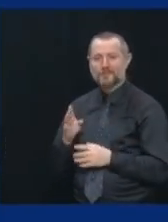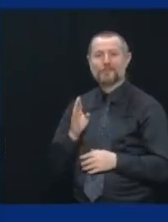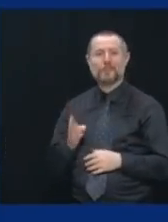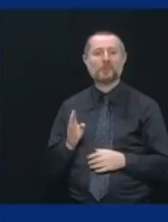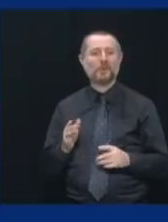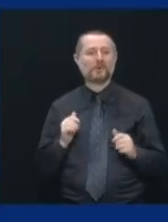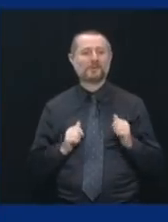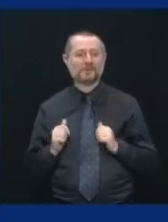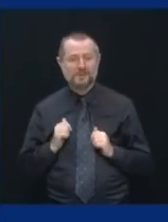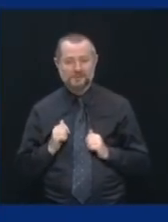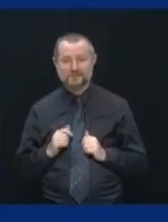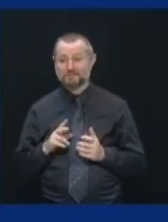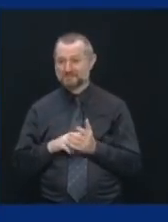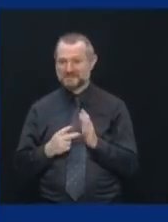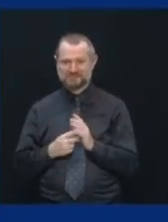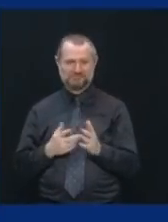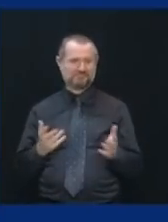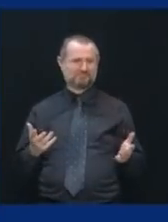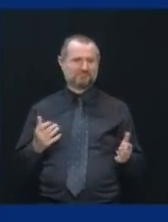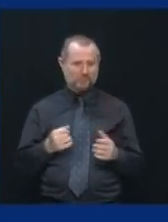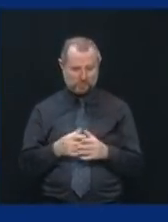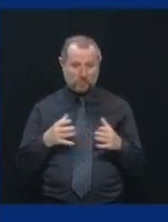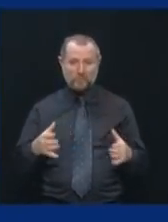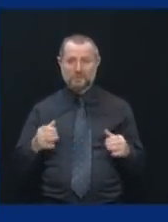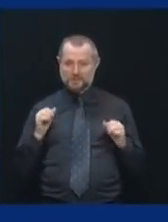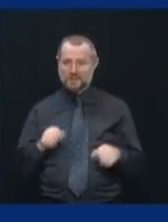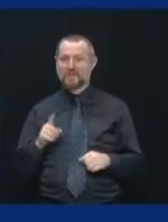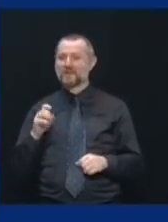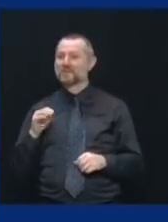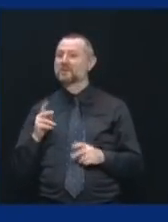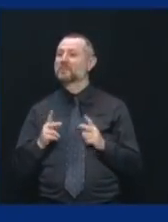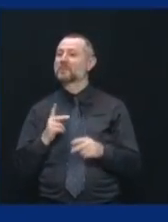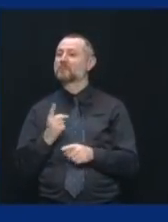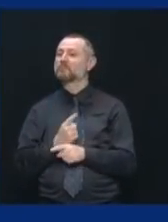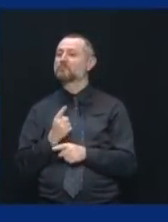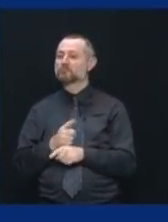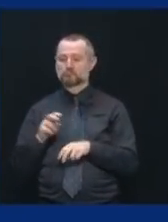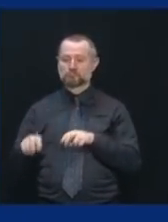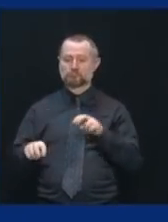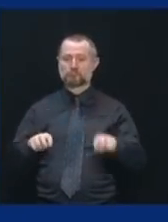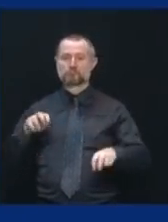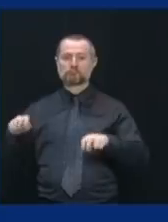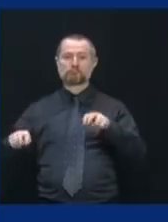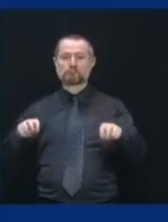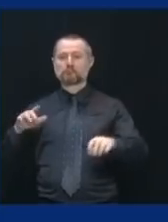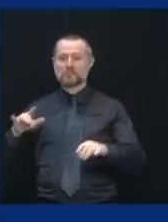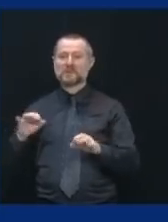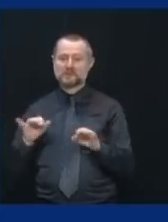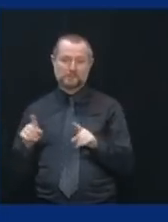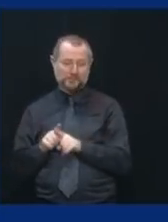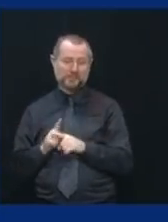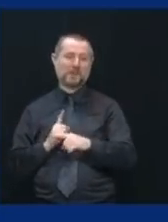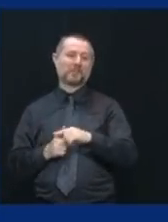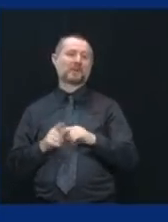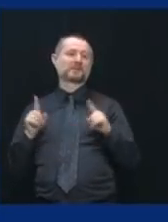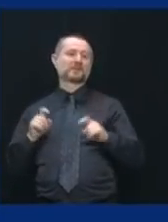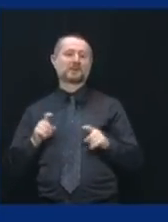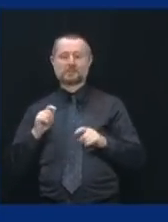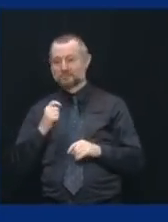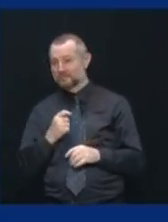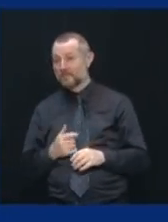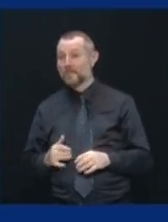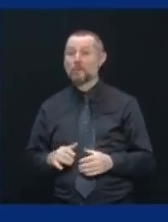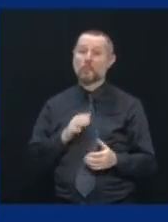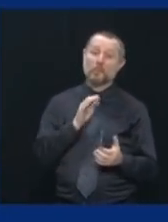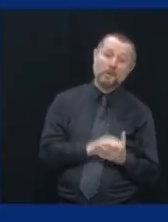where the size would allow 150 people with social distancing with testing, right? Whether you're at a wedding or you're sitting